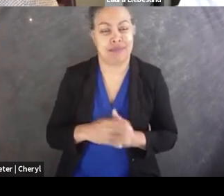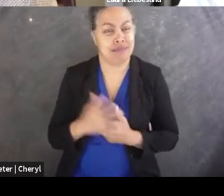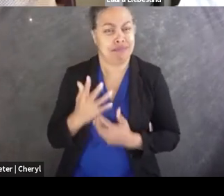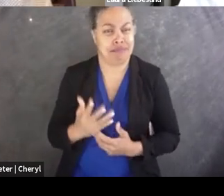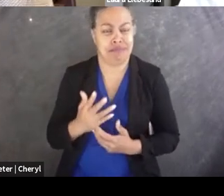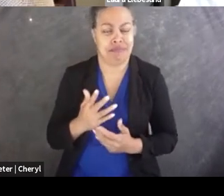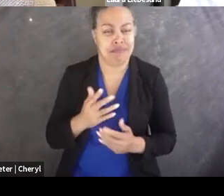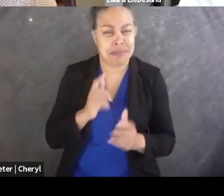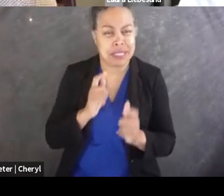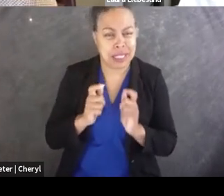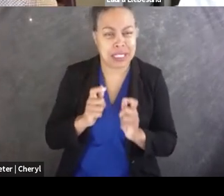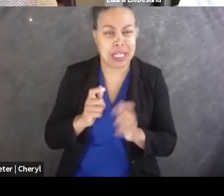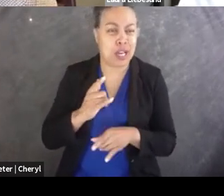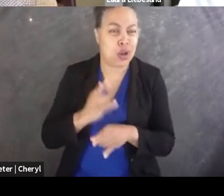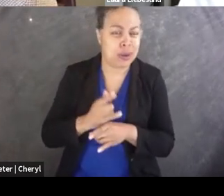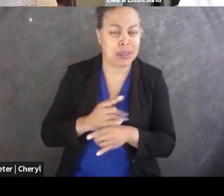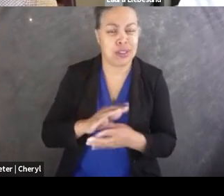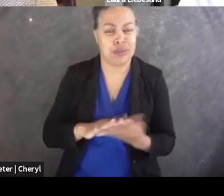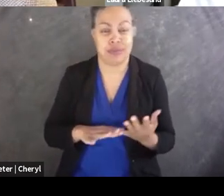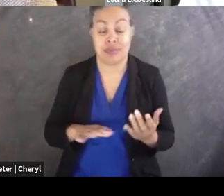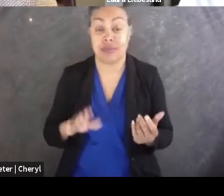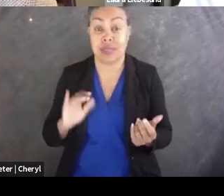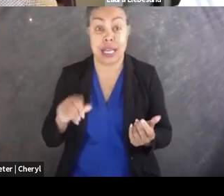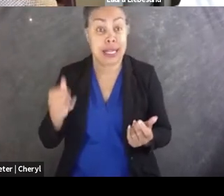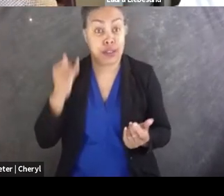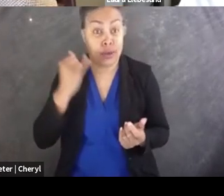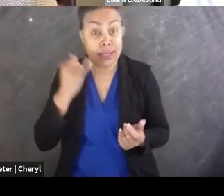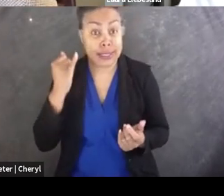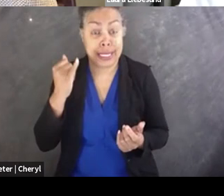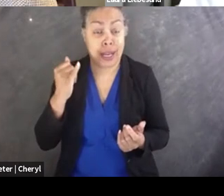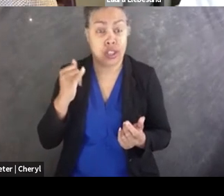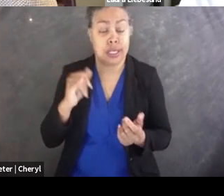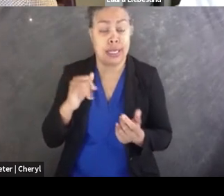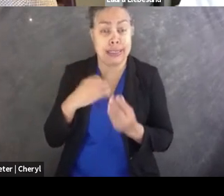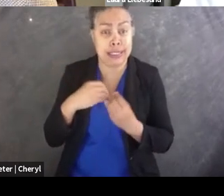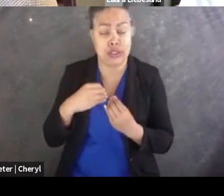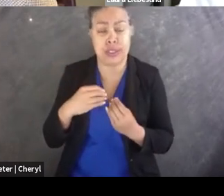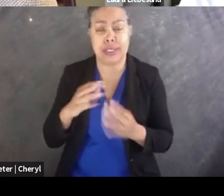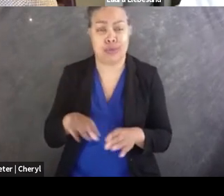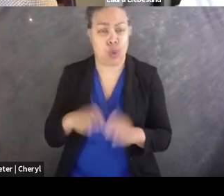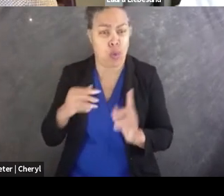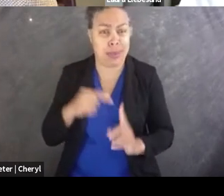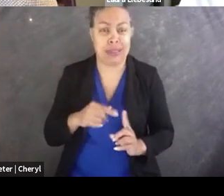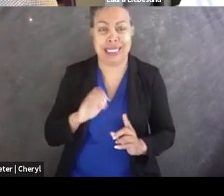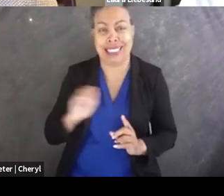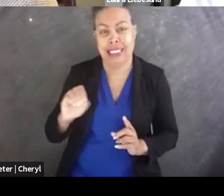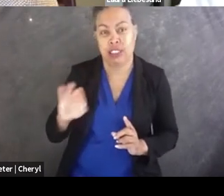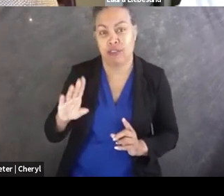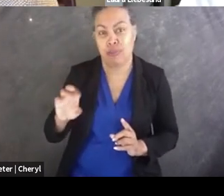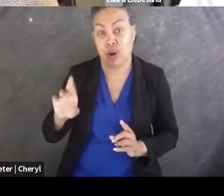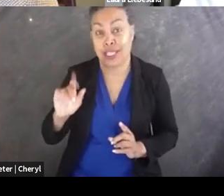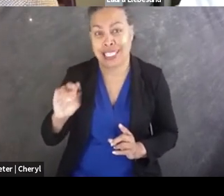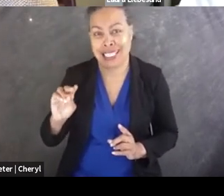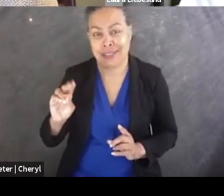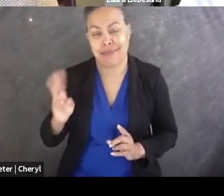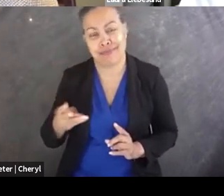forward. Padro Italian Osteria just opened in the form of Bistro Bohème space. So we lost, you know, one great